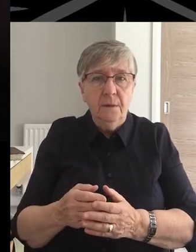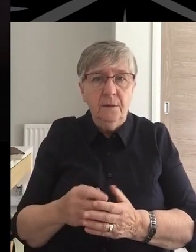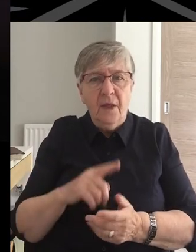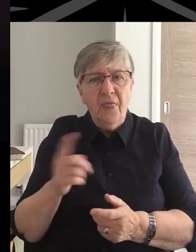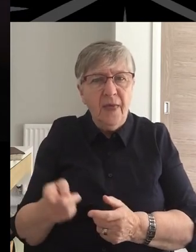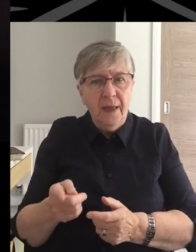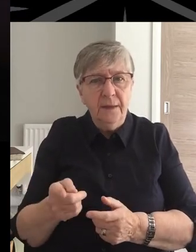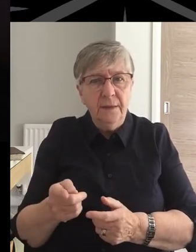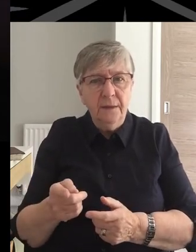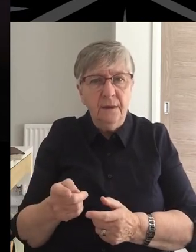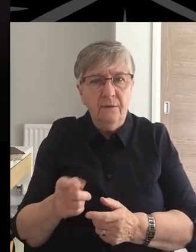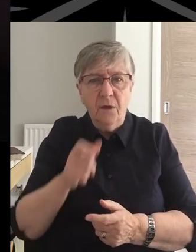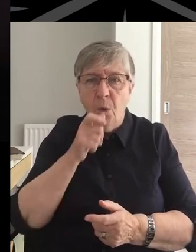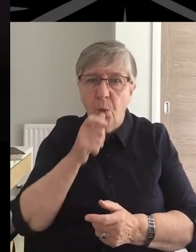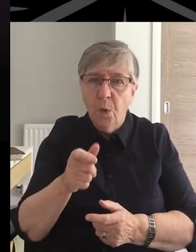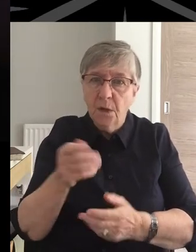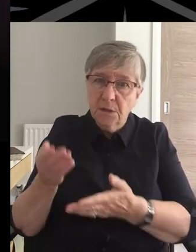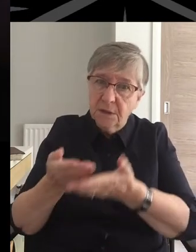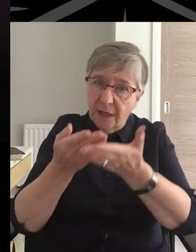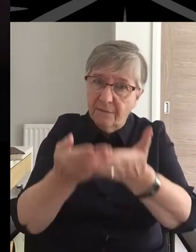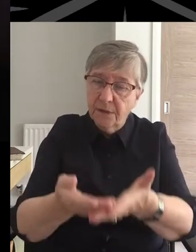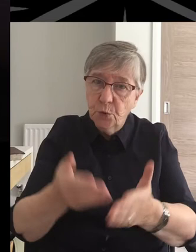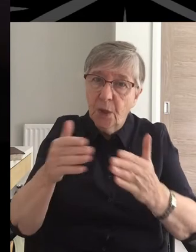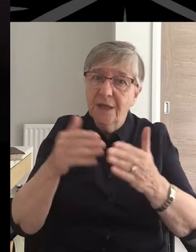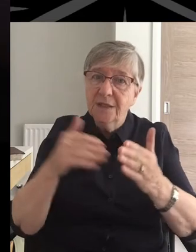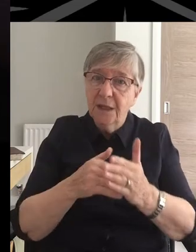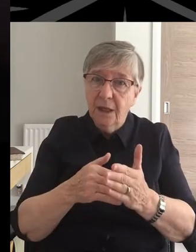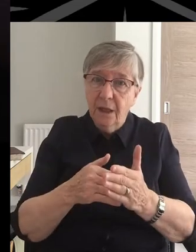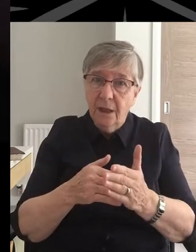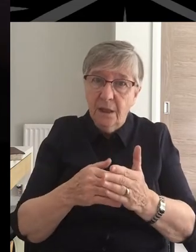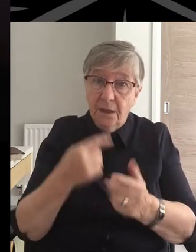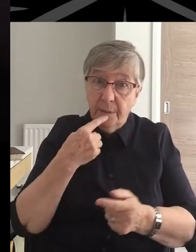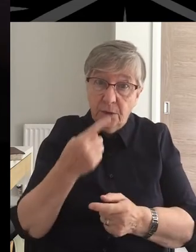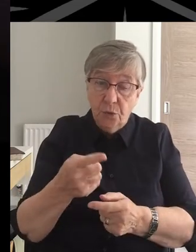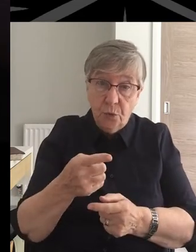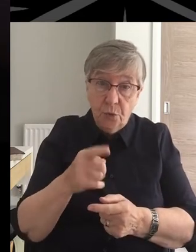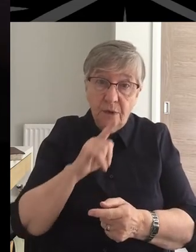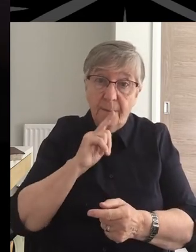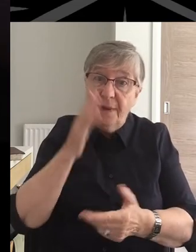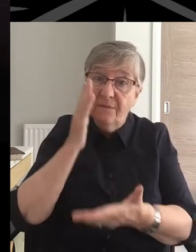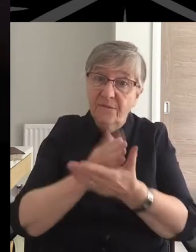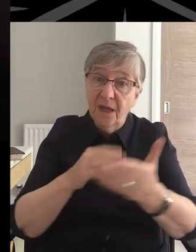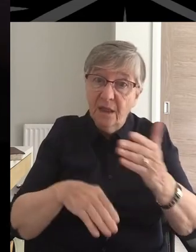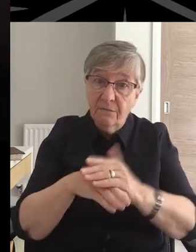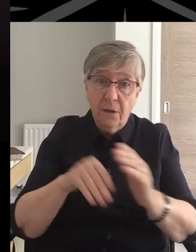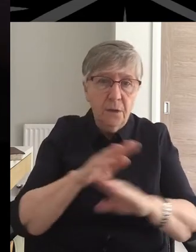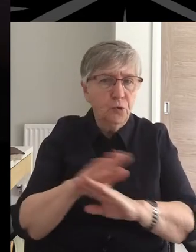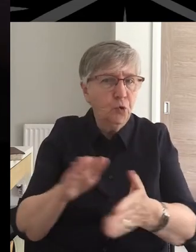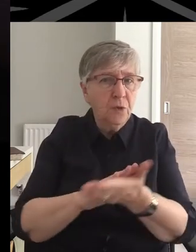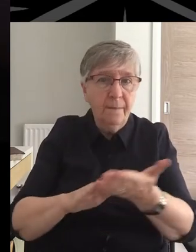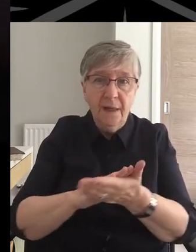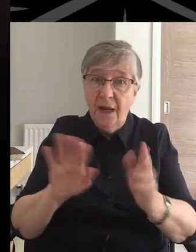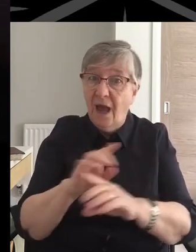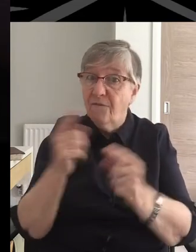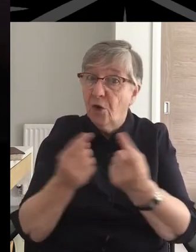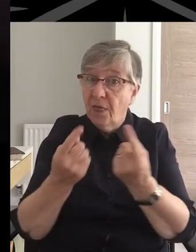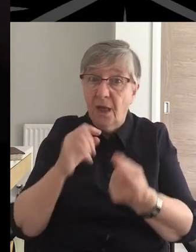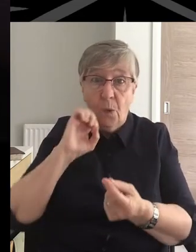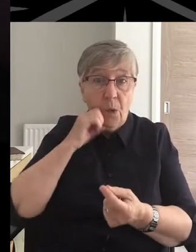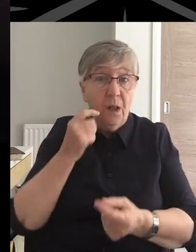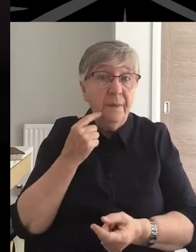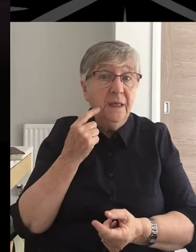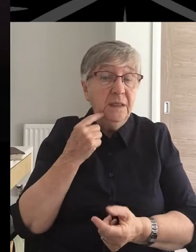And then there is words given to Ezekiel when he's told that being faithful to God's call doesn't mean that everything's going to go